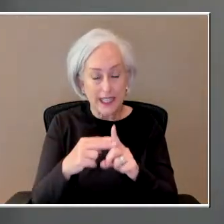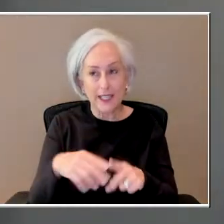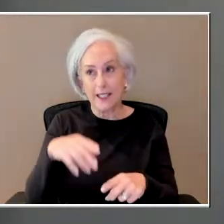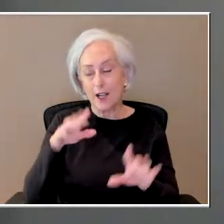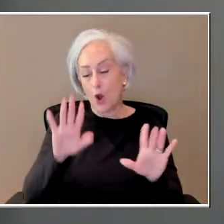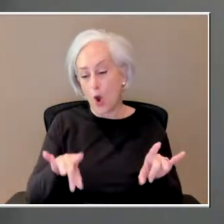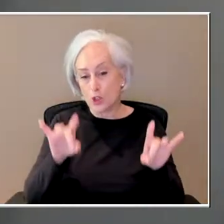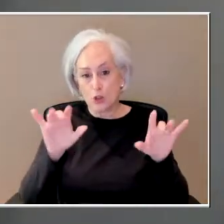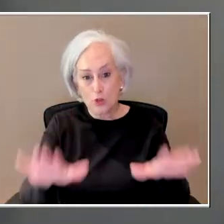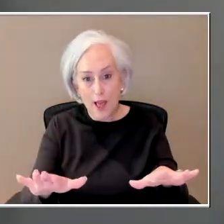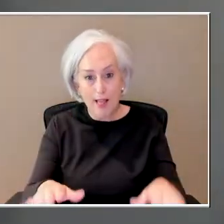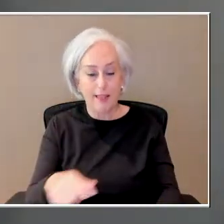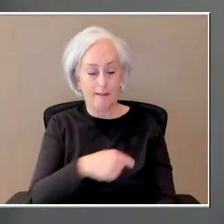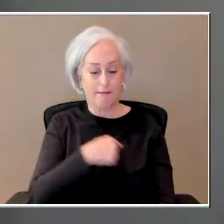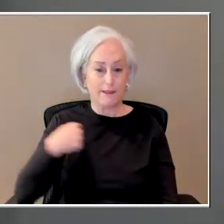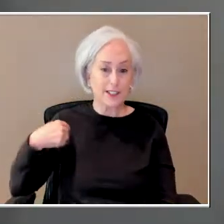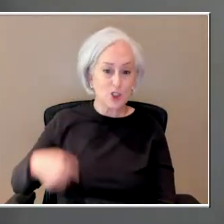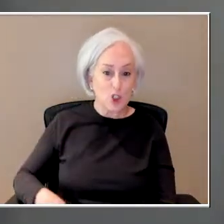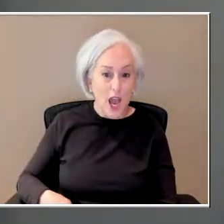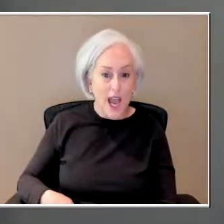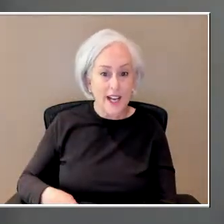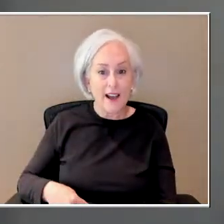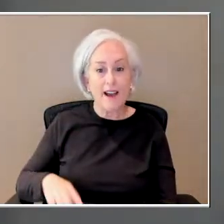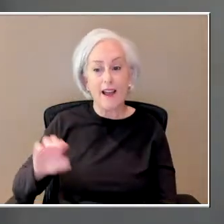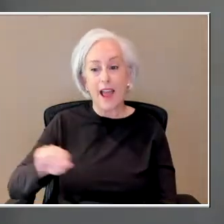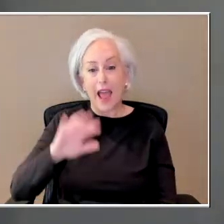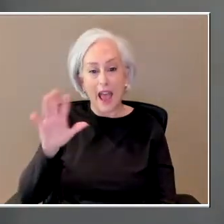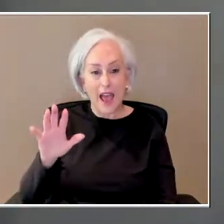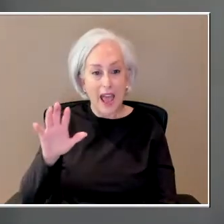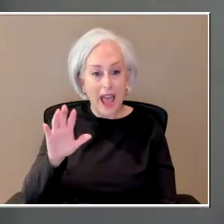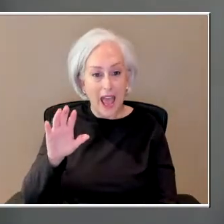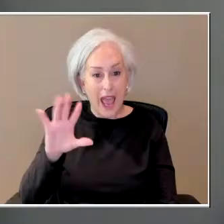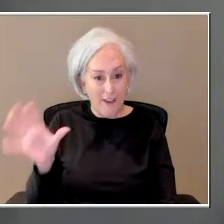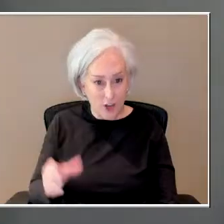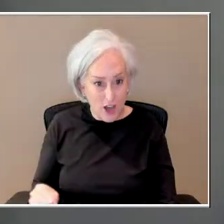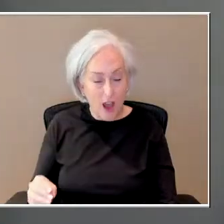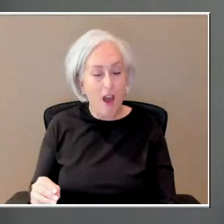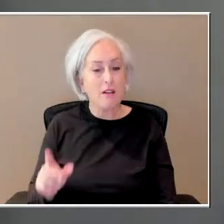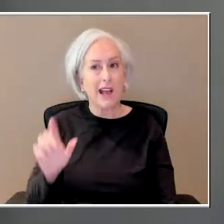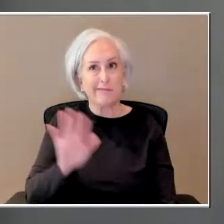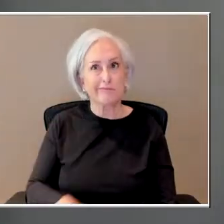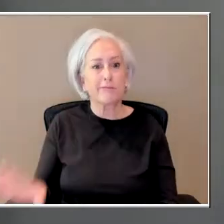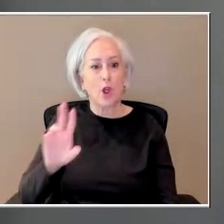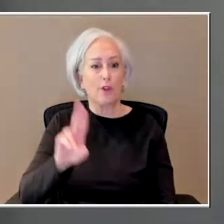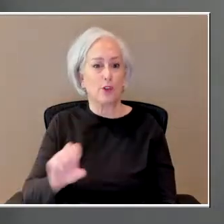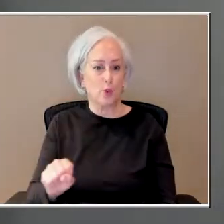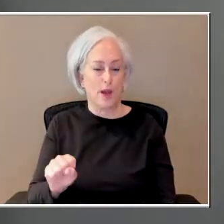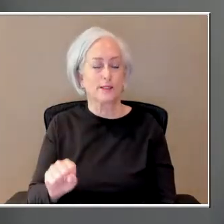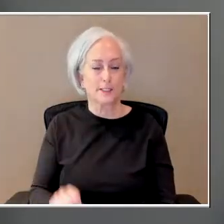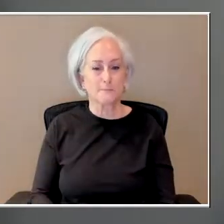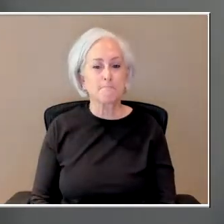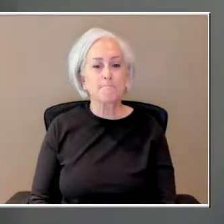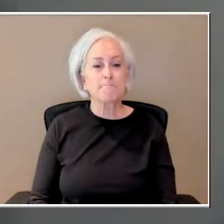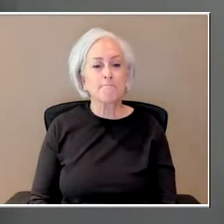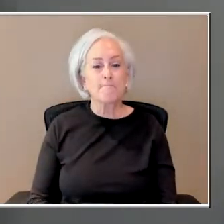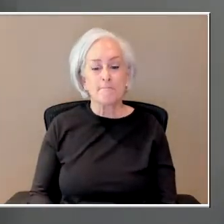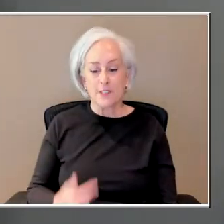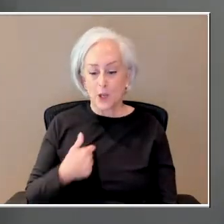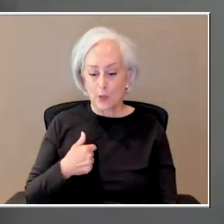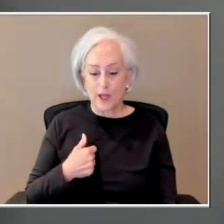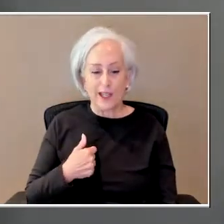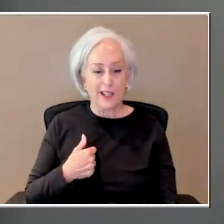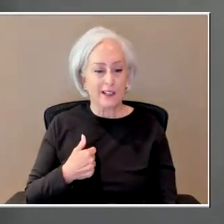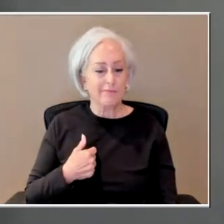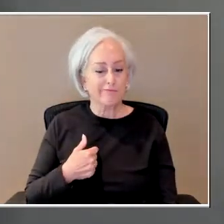Australia and China, Africa, and of course across the United States. We've developed friendships with a lot